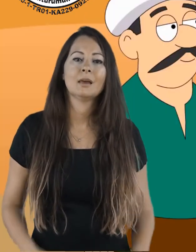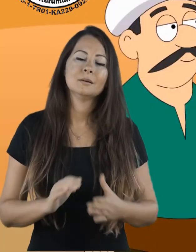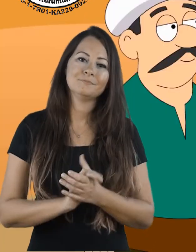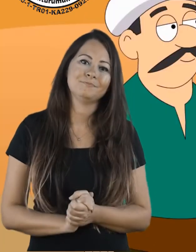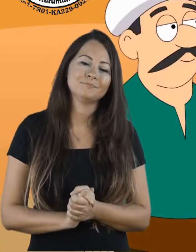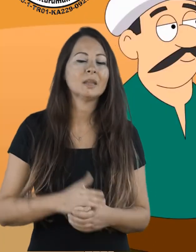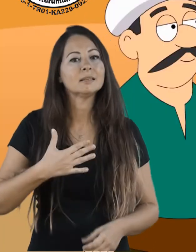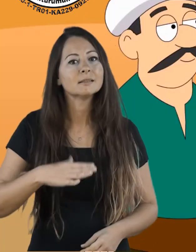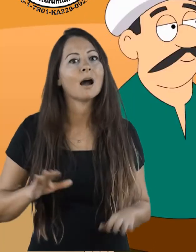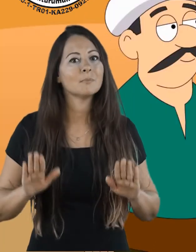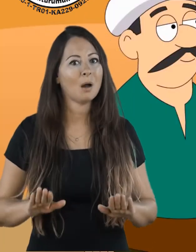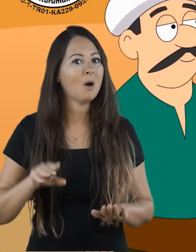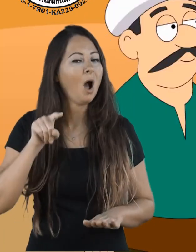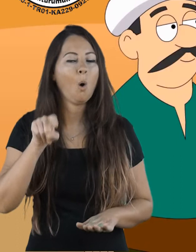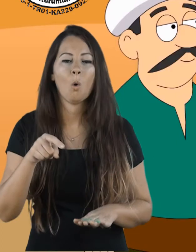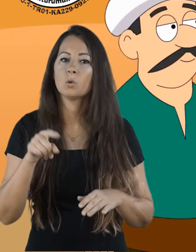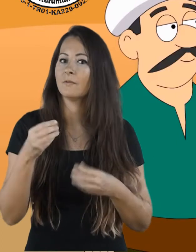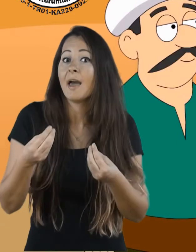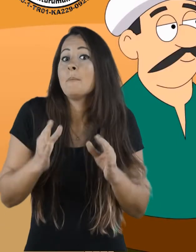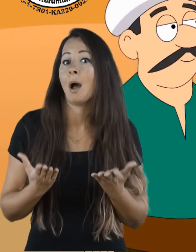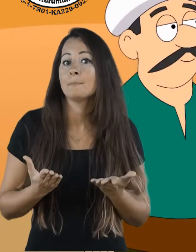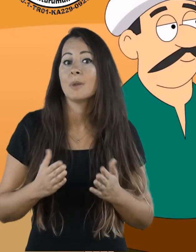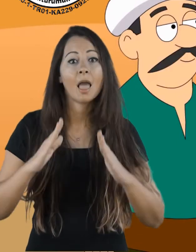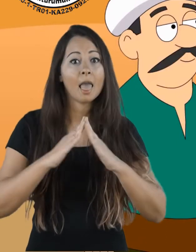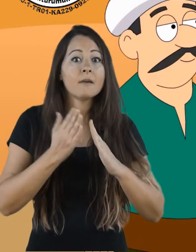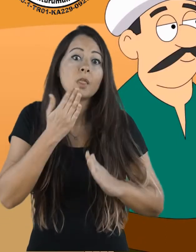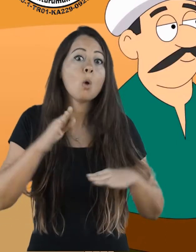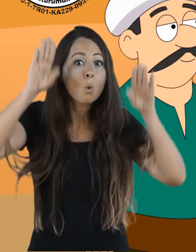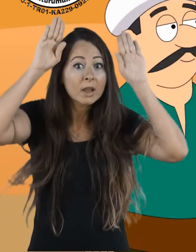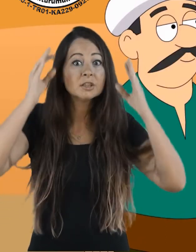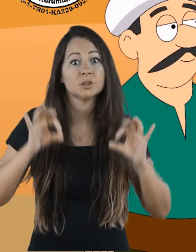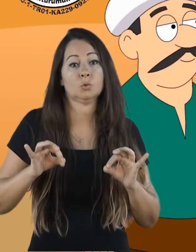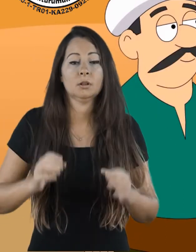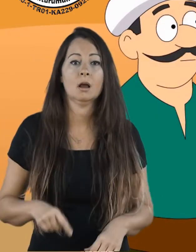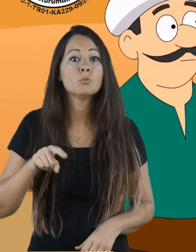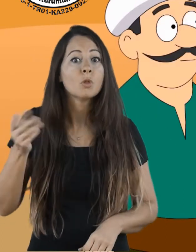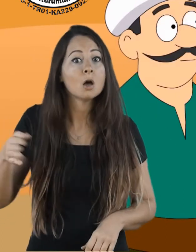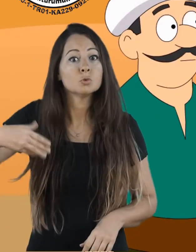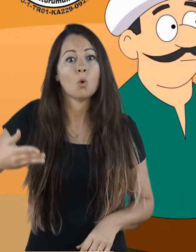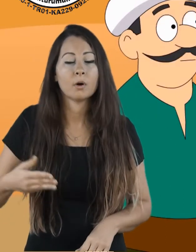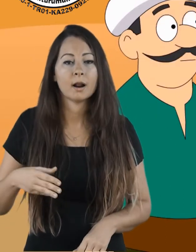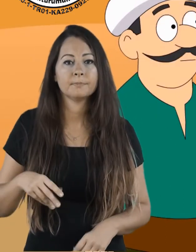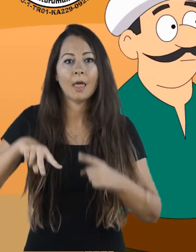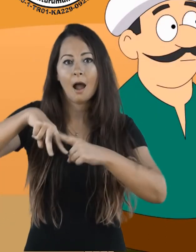Well, I wish I could give it to you, but it is not at home now. But just then...